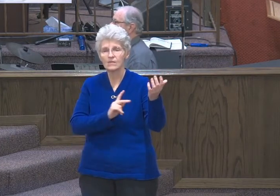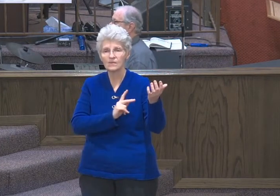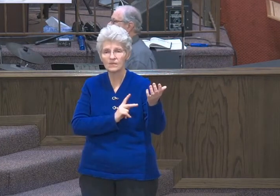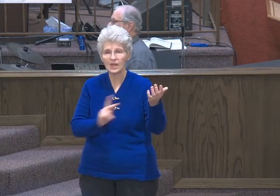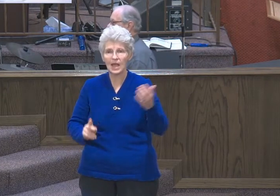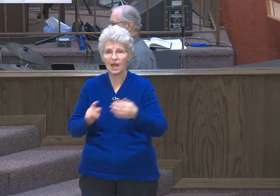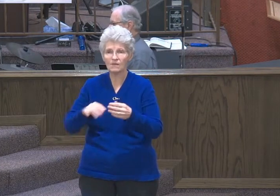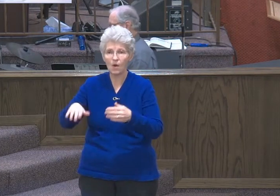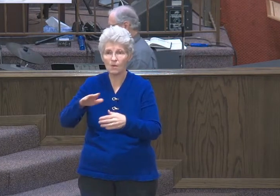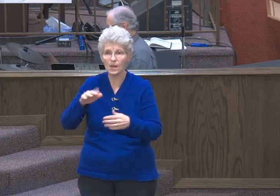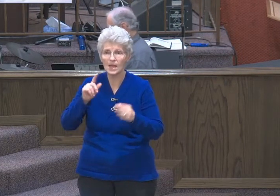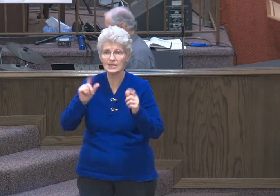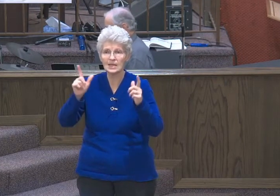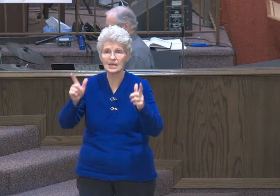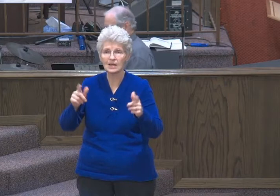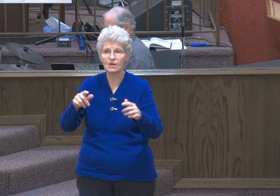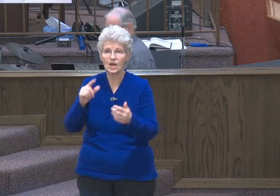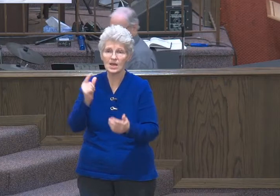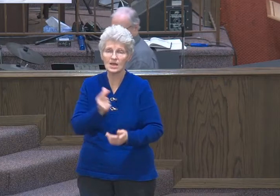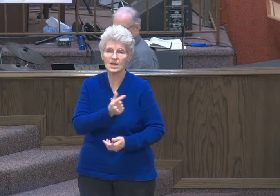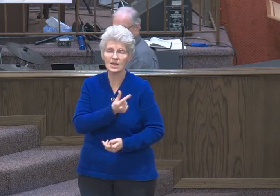kings. This is amazing